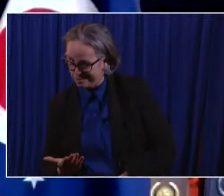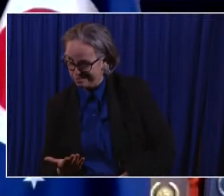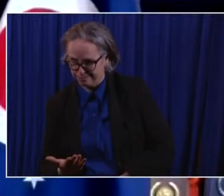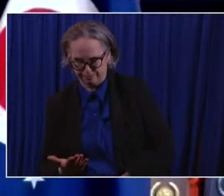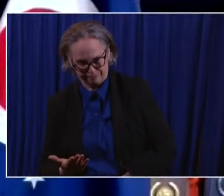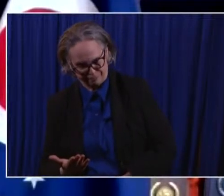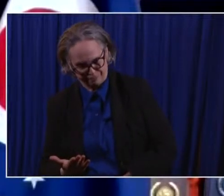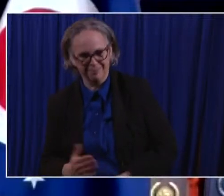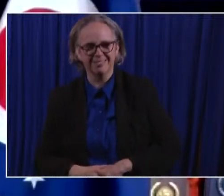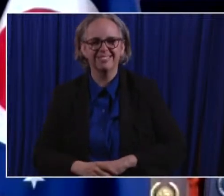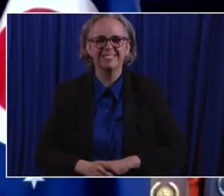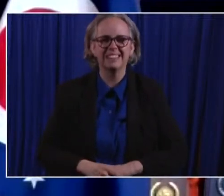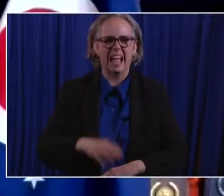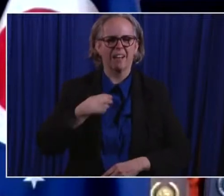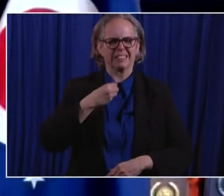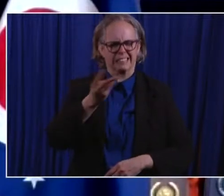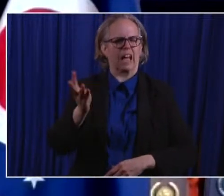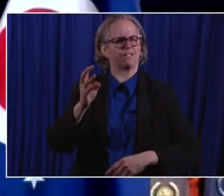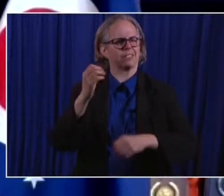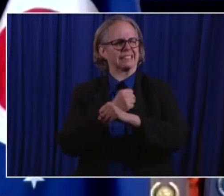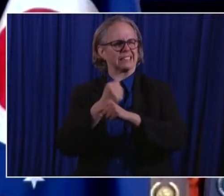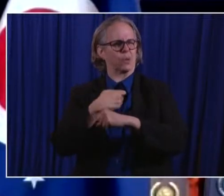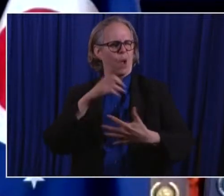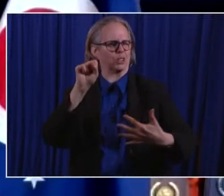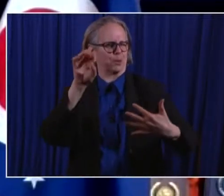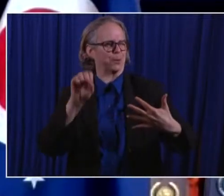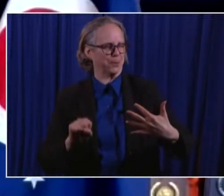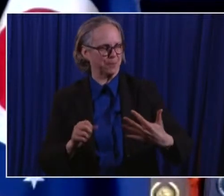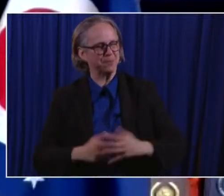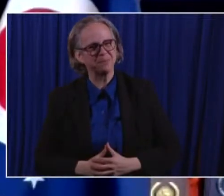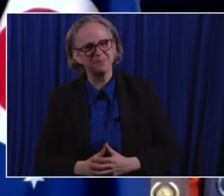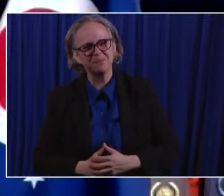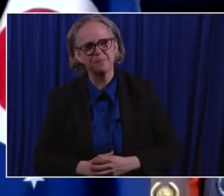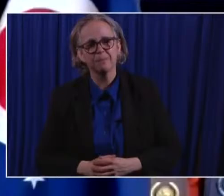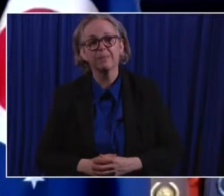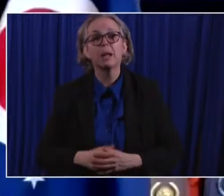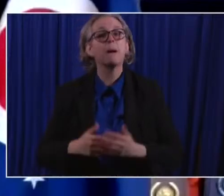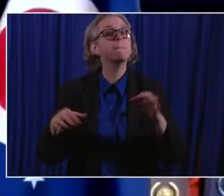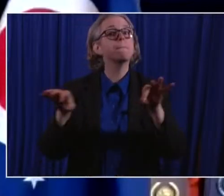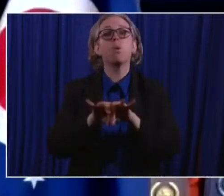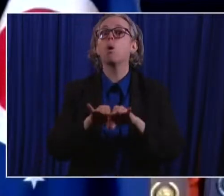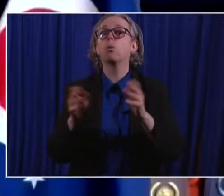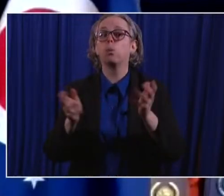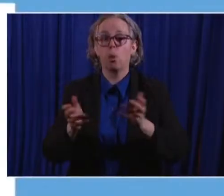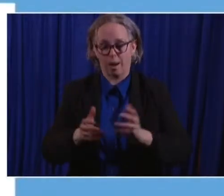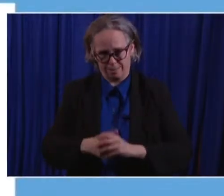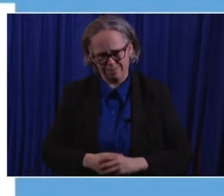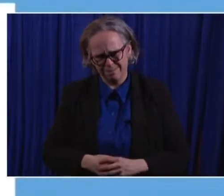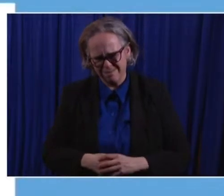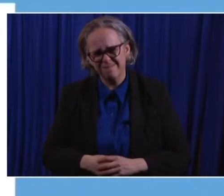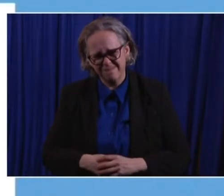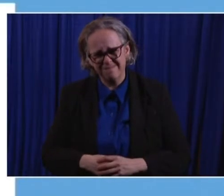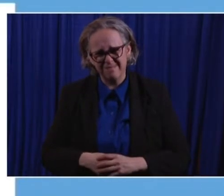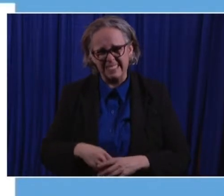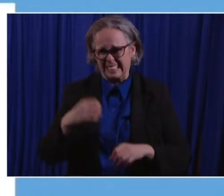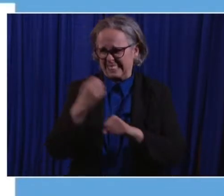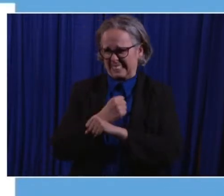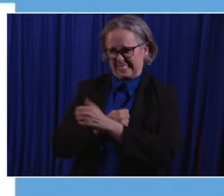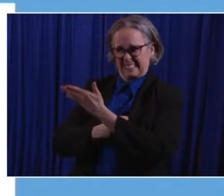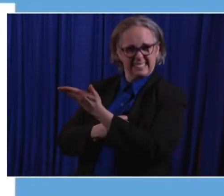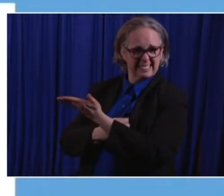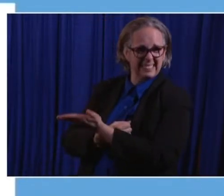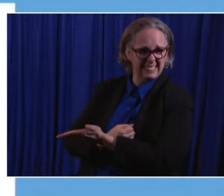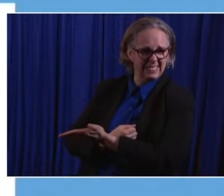several of them to discuss today. Most importantly, I want to talk about how these statistics shape, how we can shape these numbers